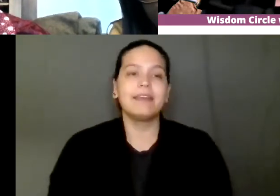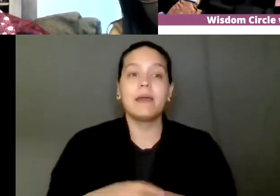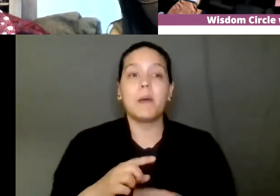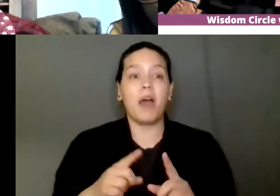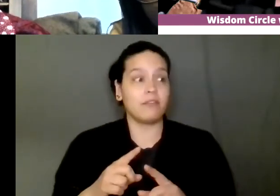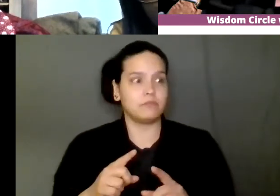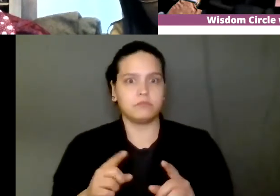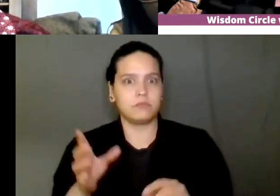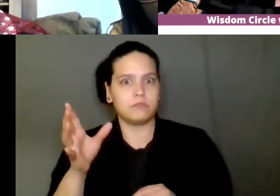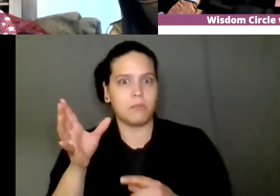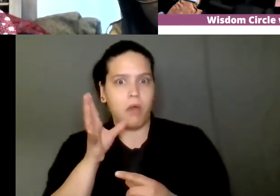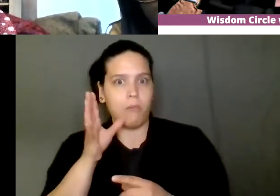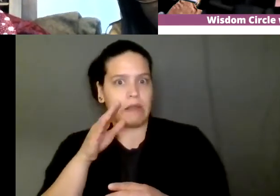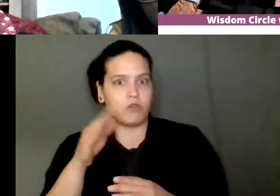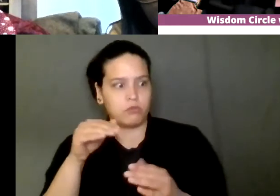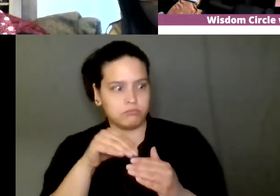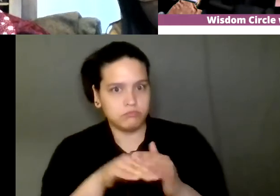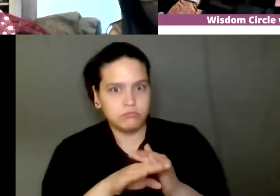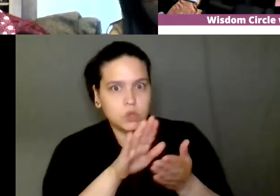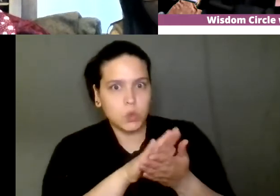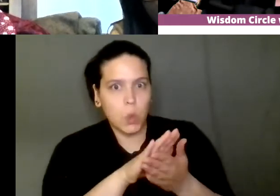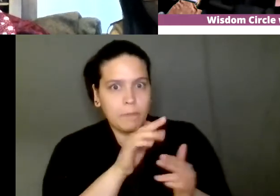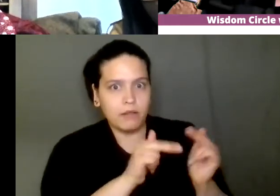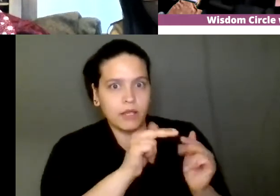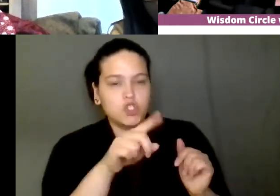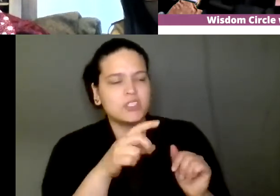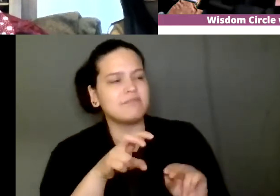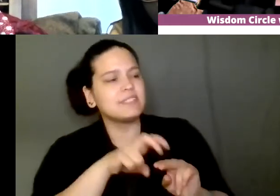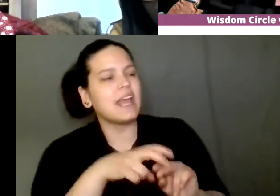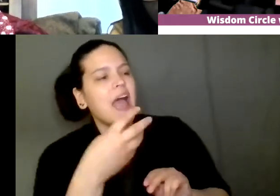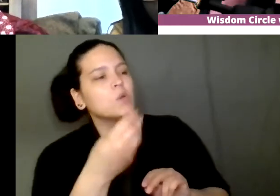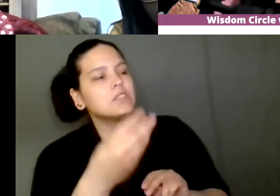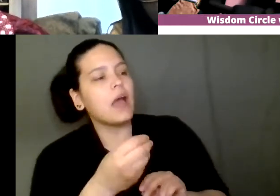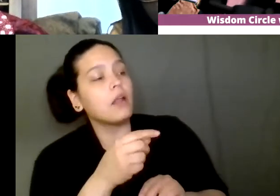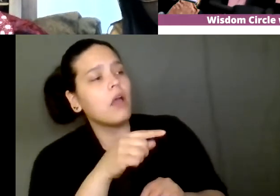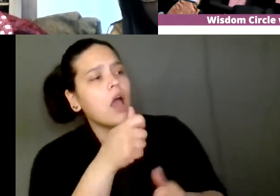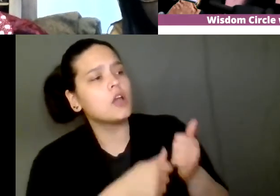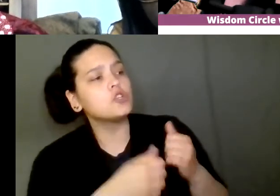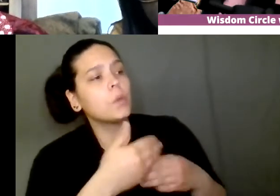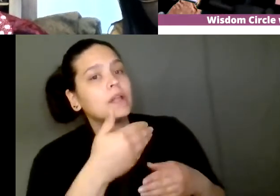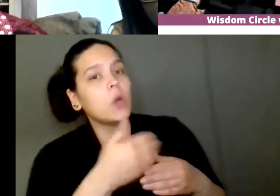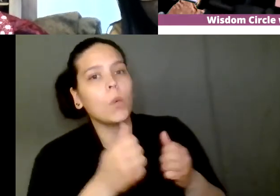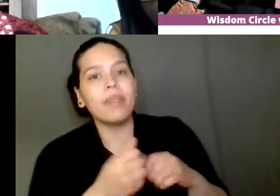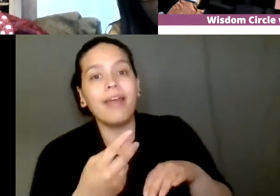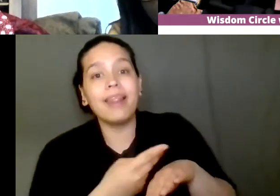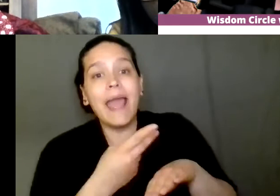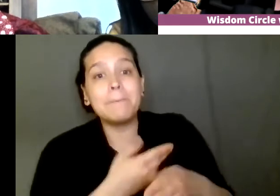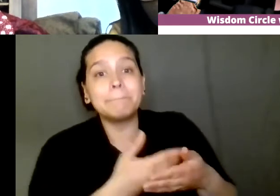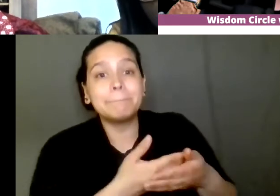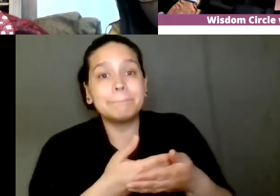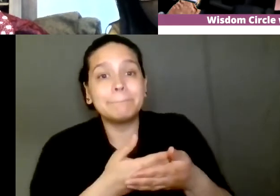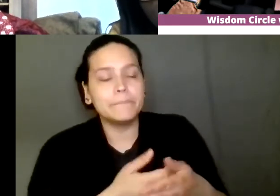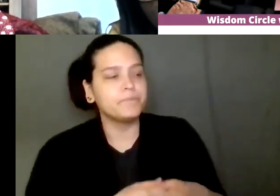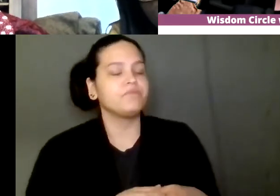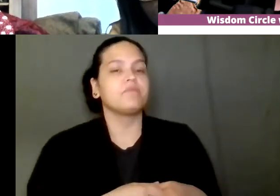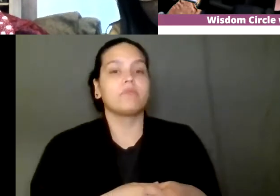building because she would just sit outside under the window with her lamb. Little did she